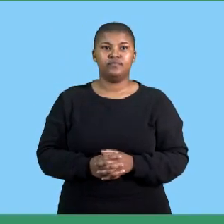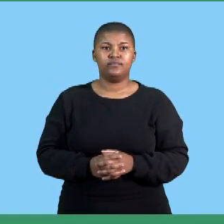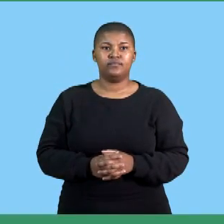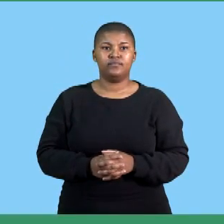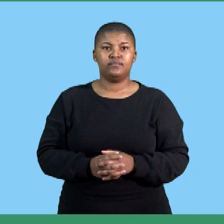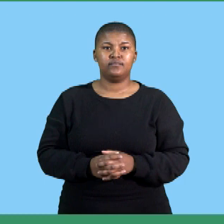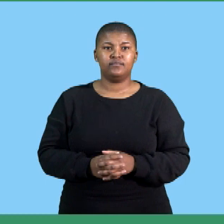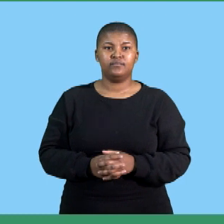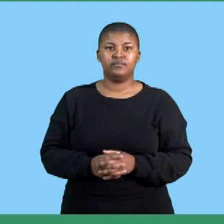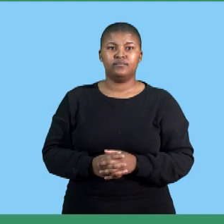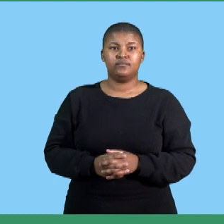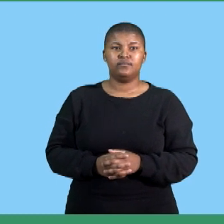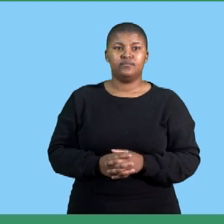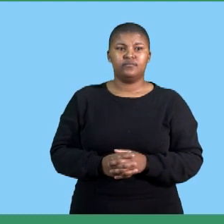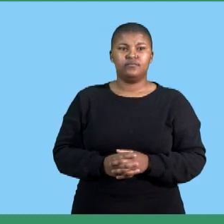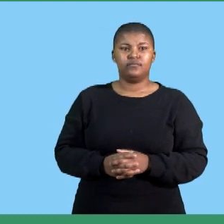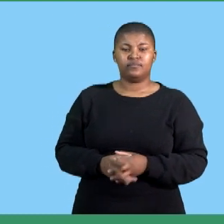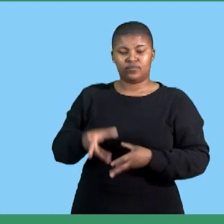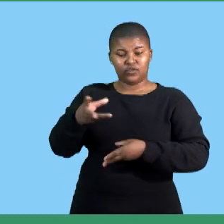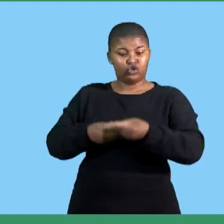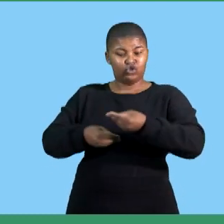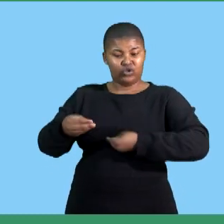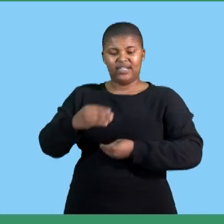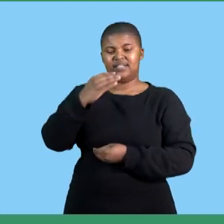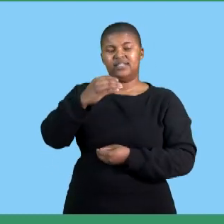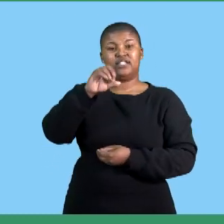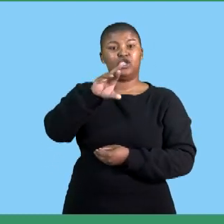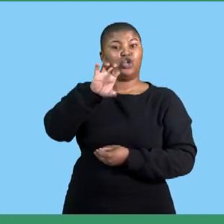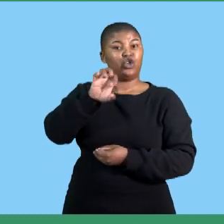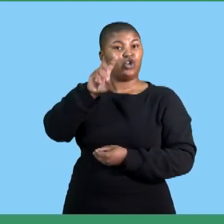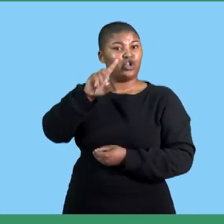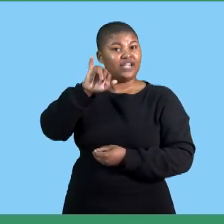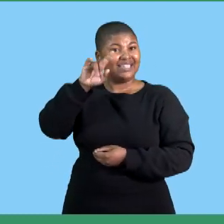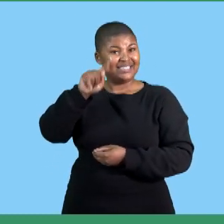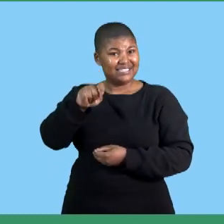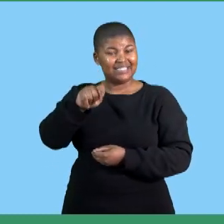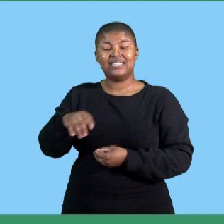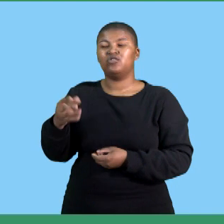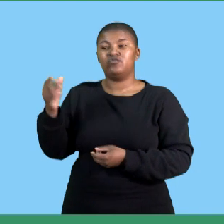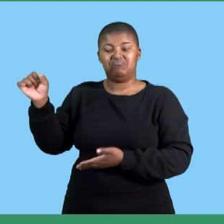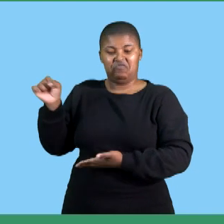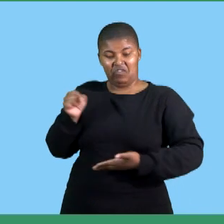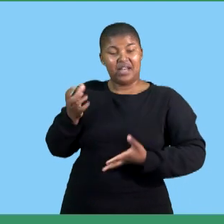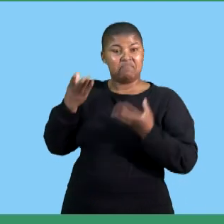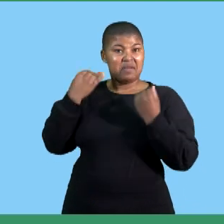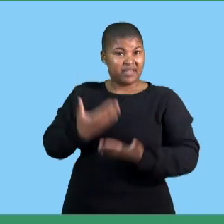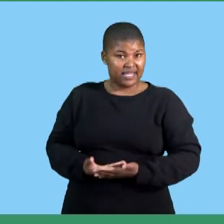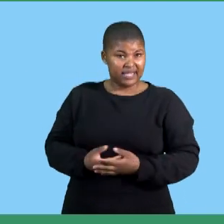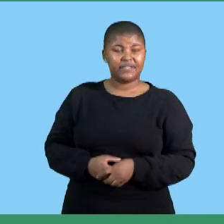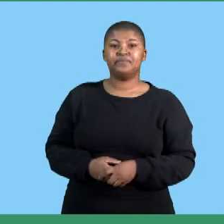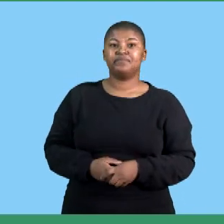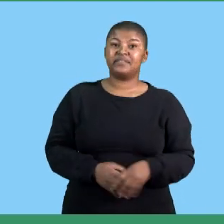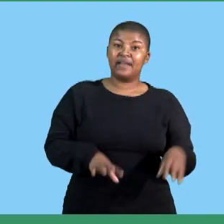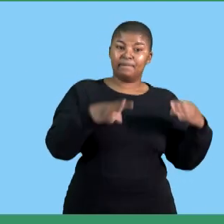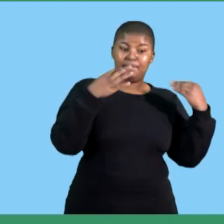Then we have trade credit as another source of funding. Trade credit is an agreement between a